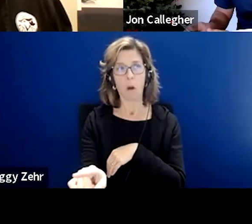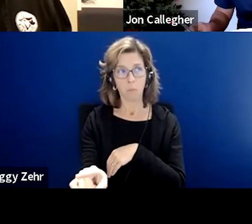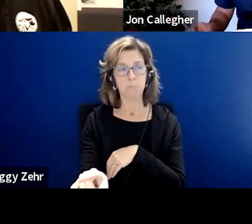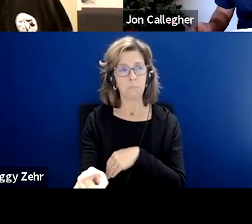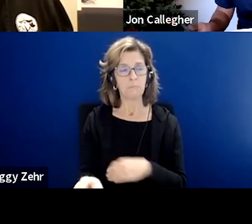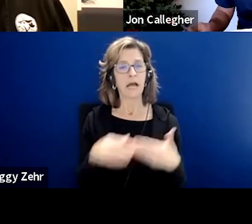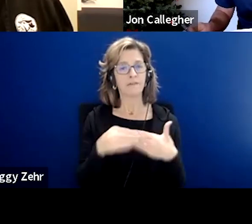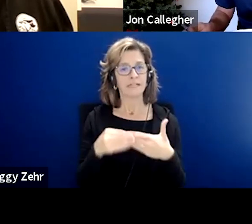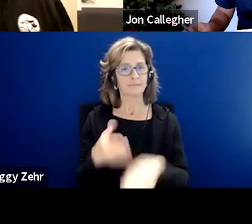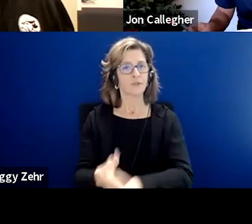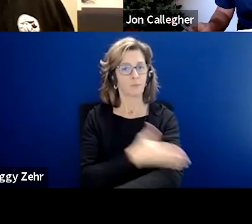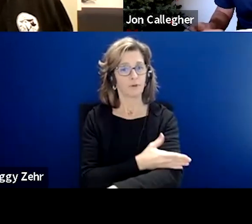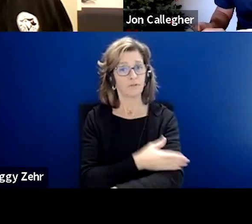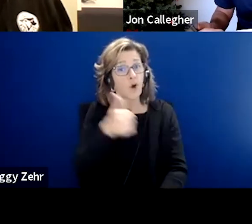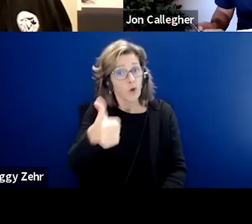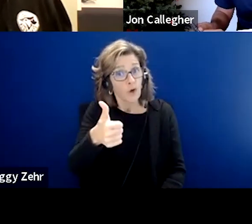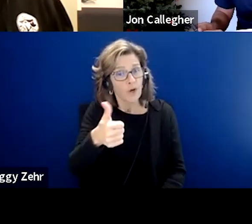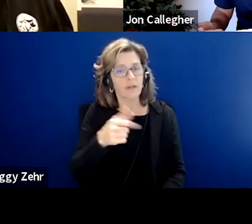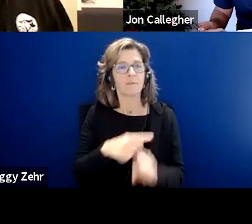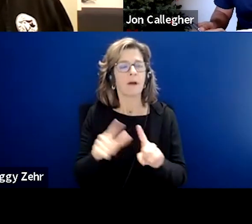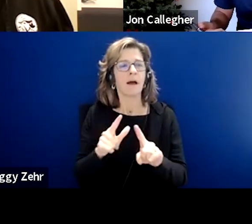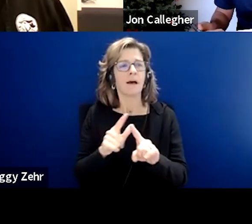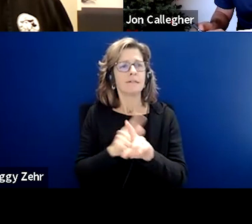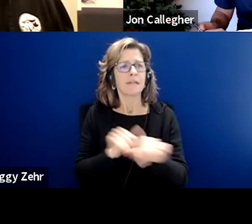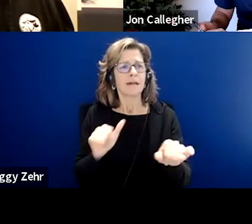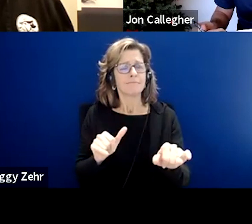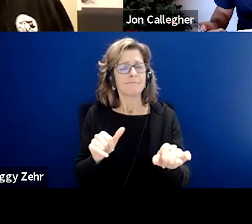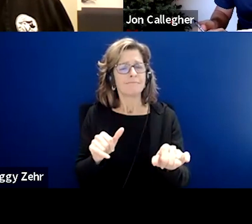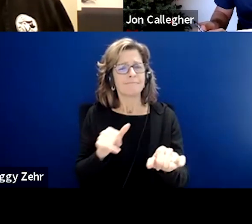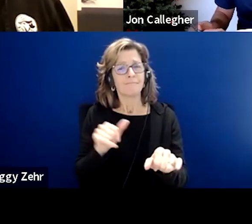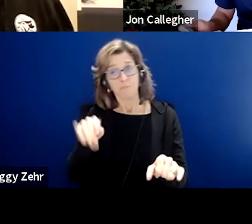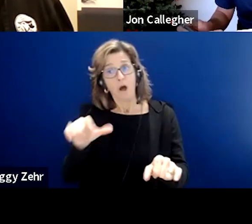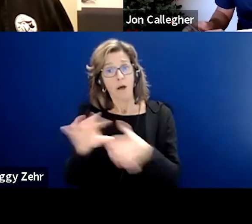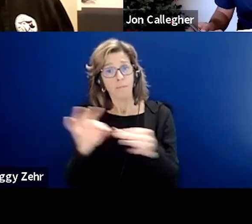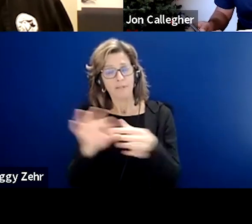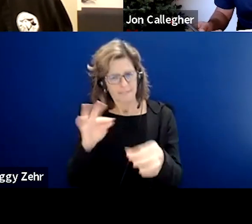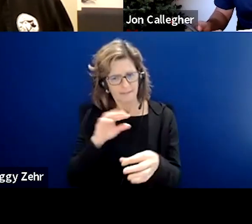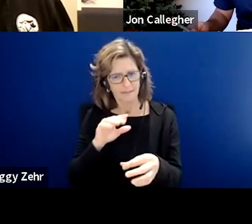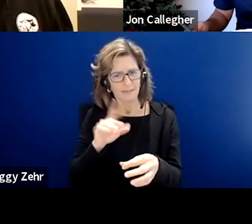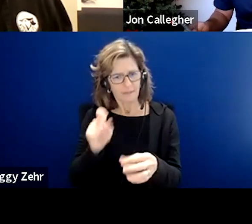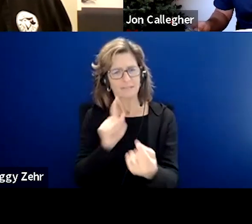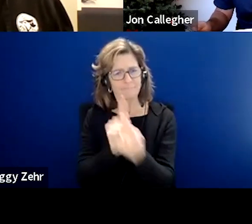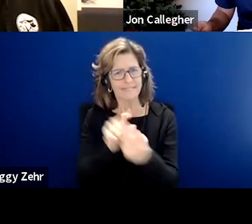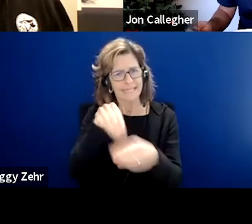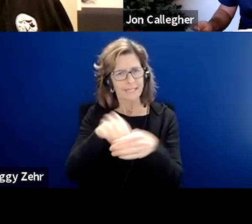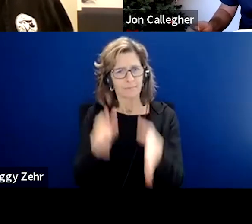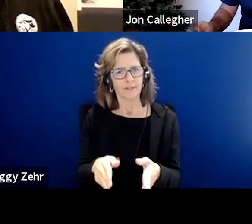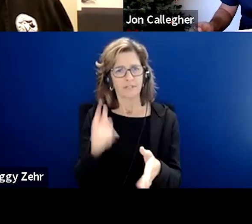Paul also says, well, it's also important to be in person, right, and see people face to face and connect with them.